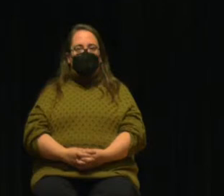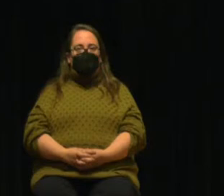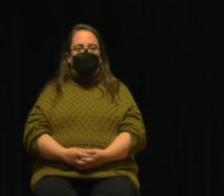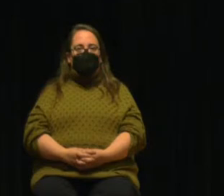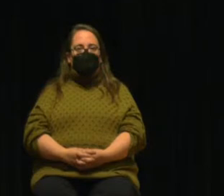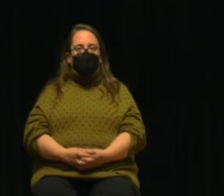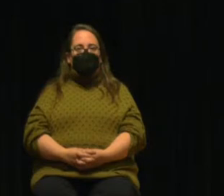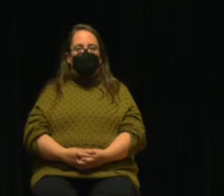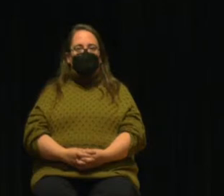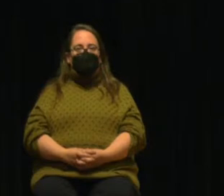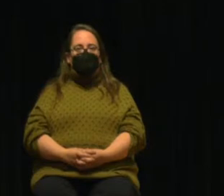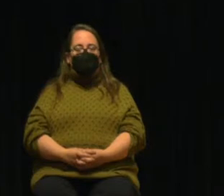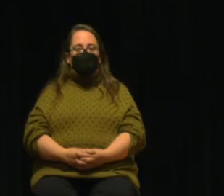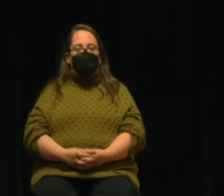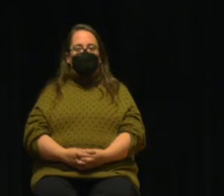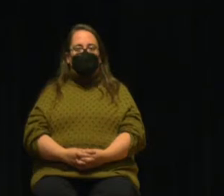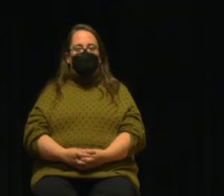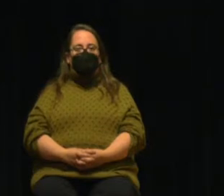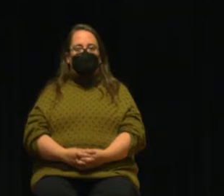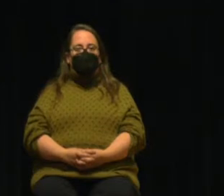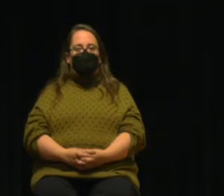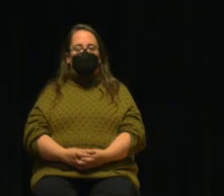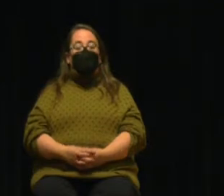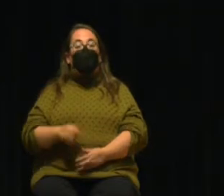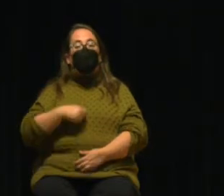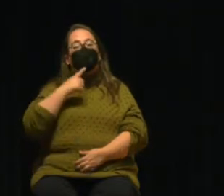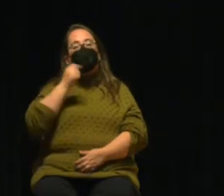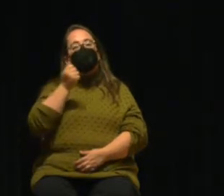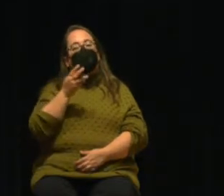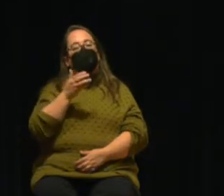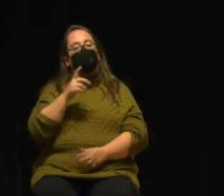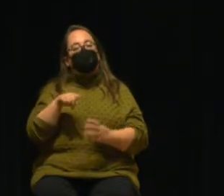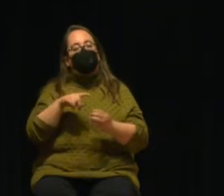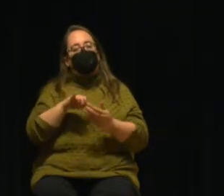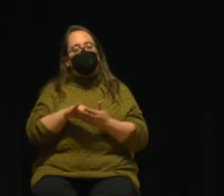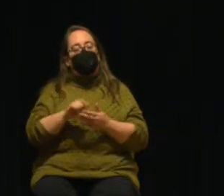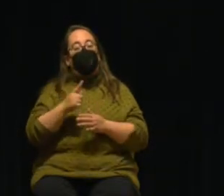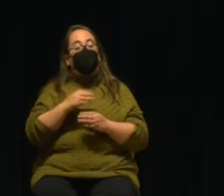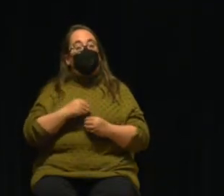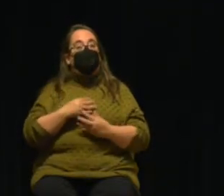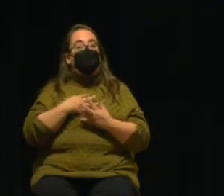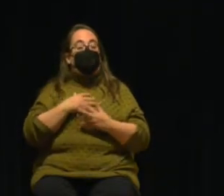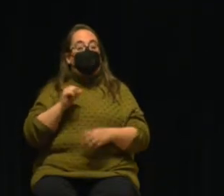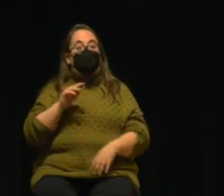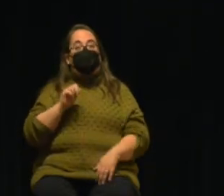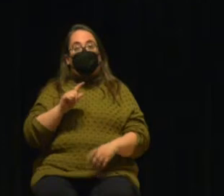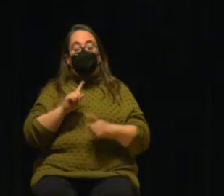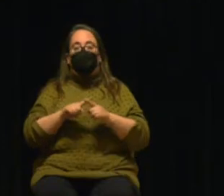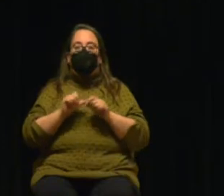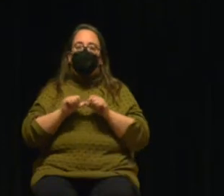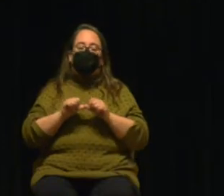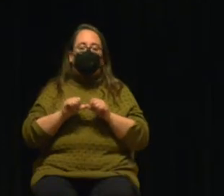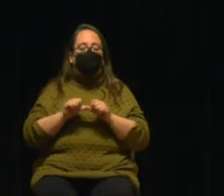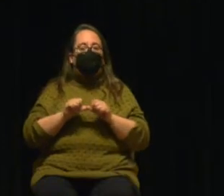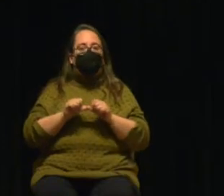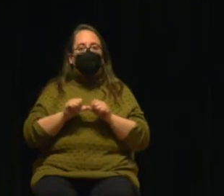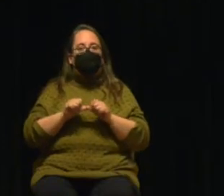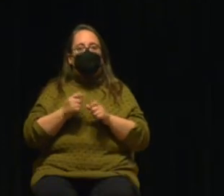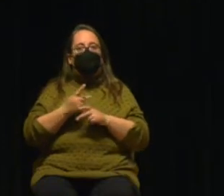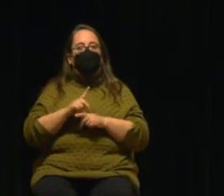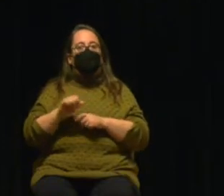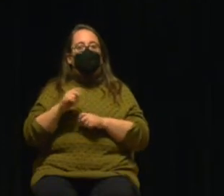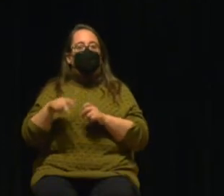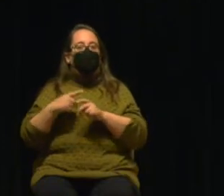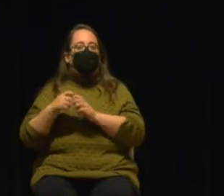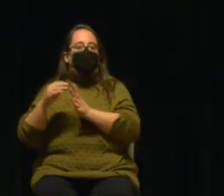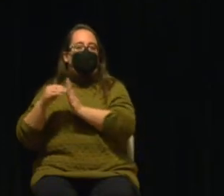Still. So a few things I would say about that. So one is it inspires Still to keep another kind of record.